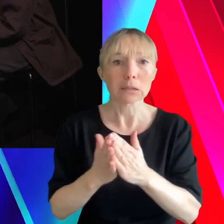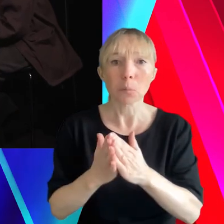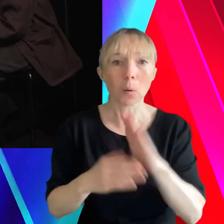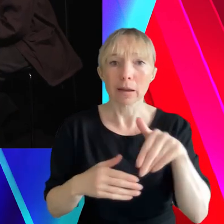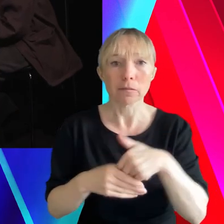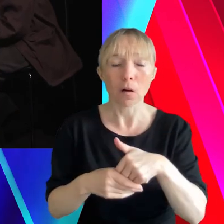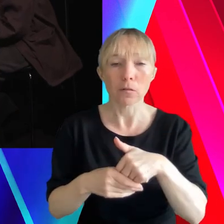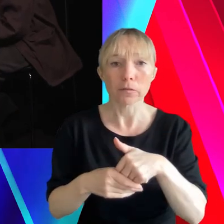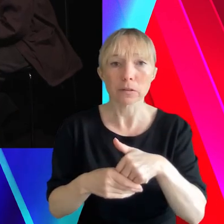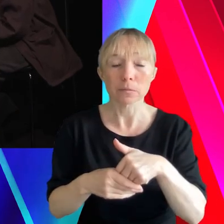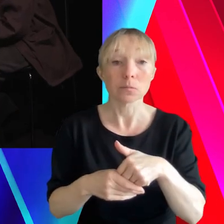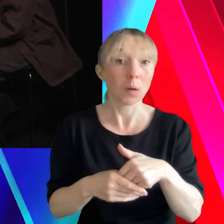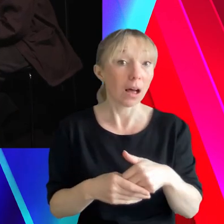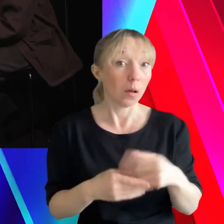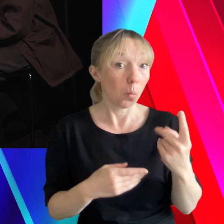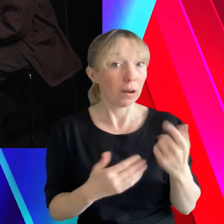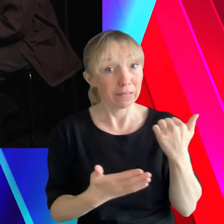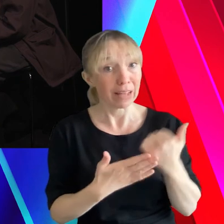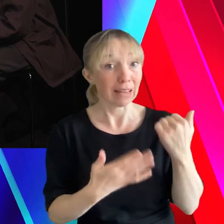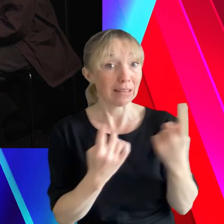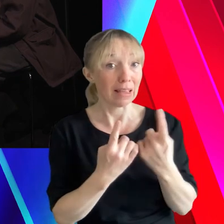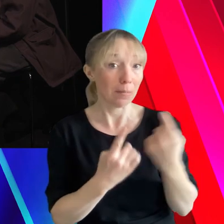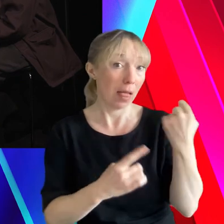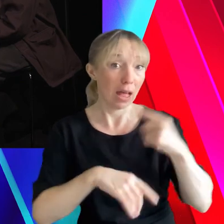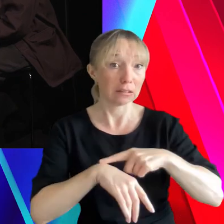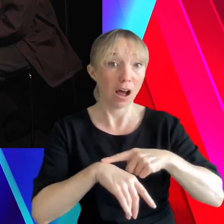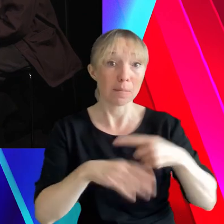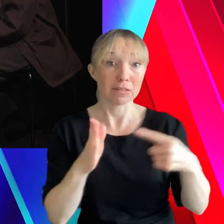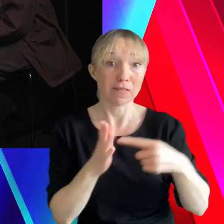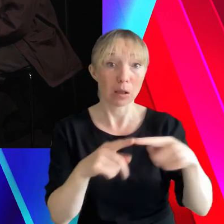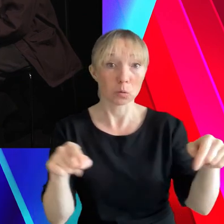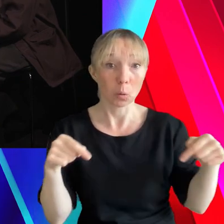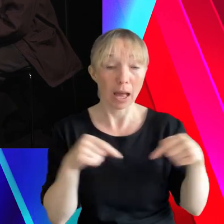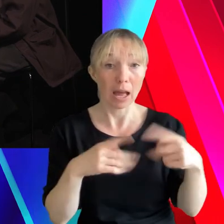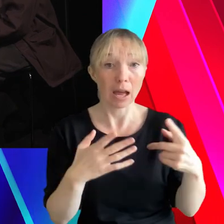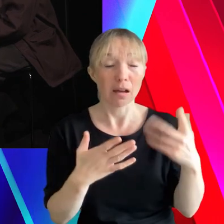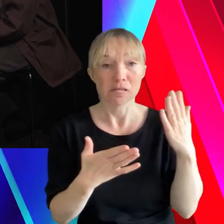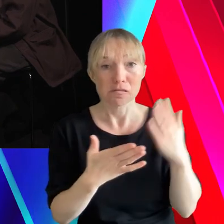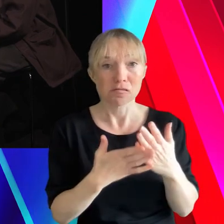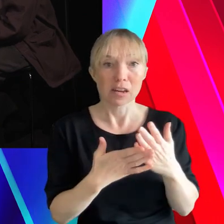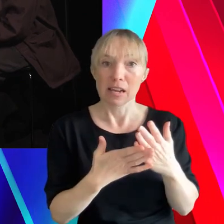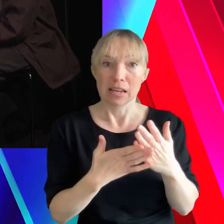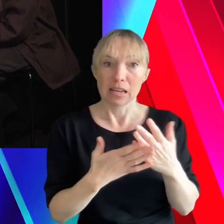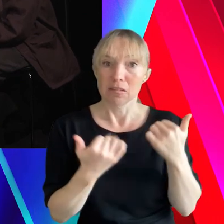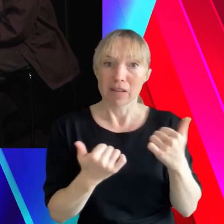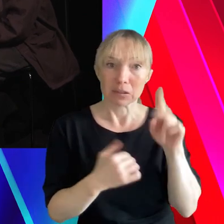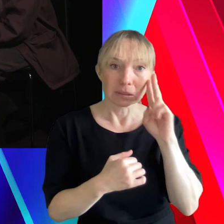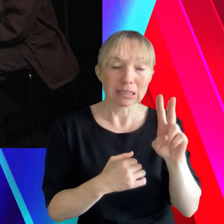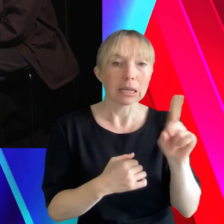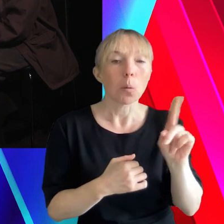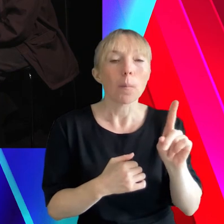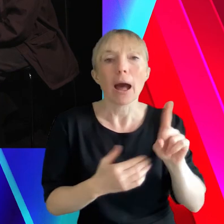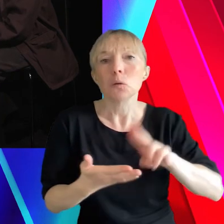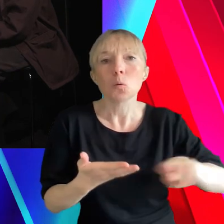incidentally, of course, one of the great things about the occasion in Trafalgar Square, it was great to see what, by ordinary